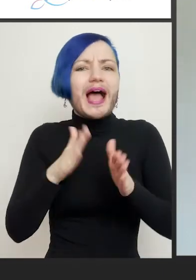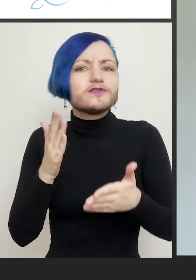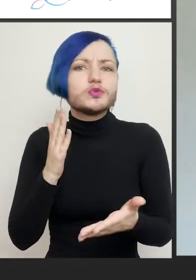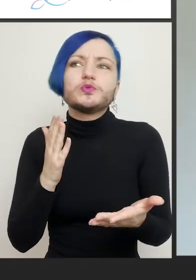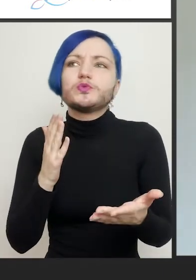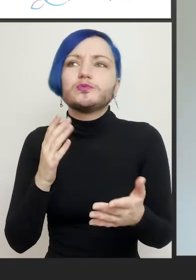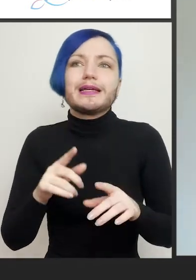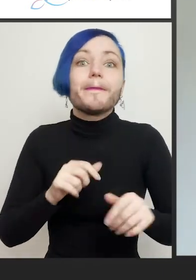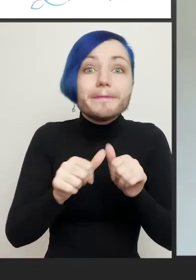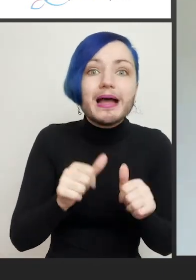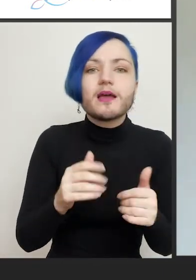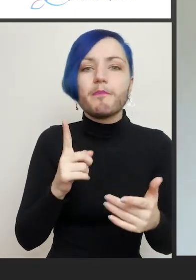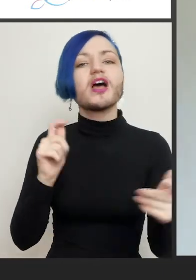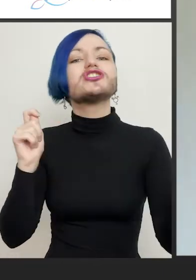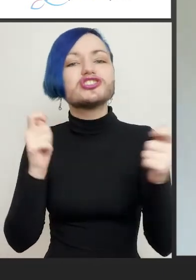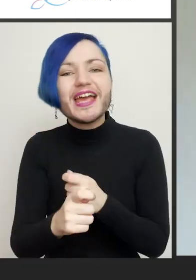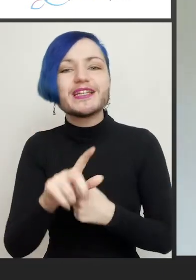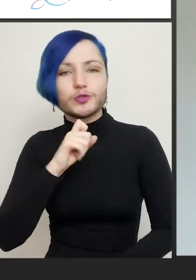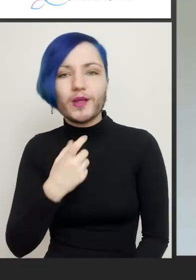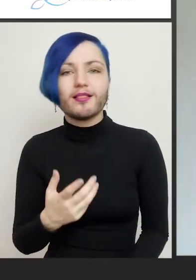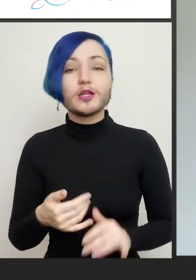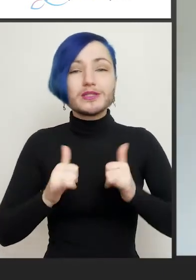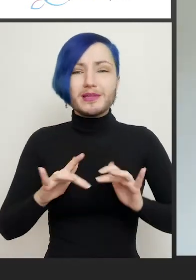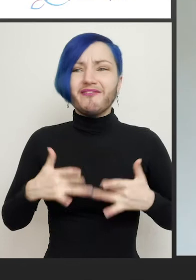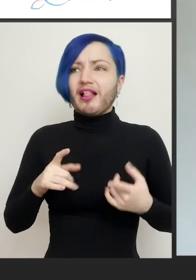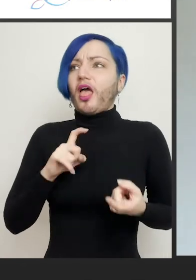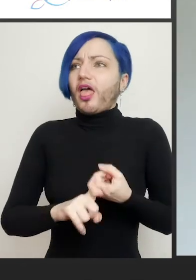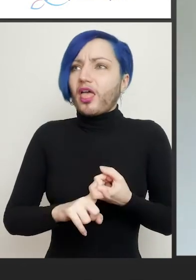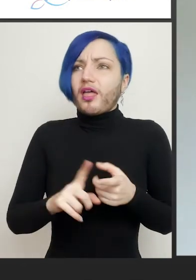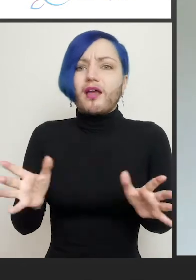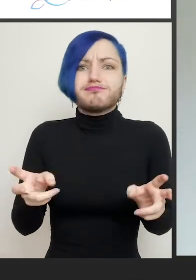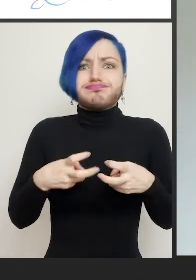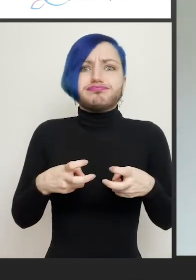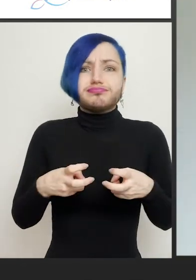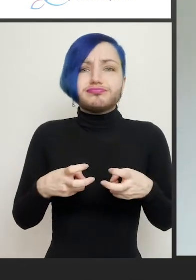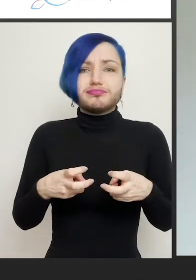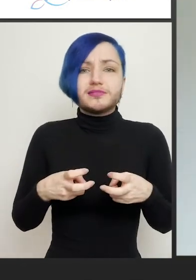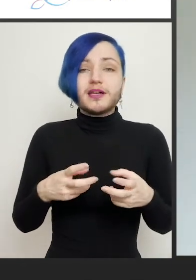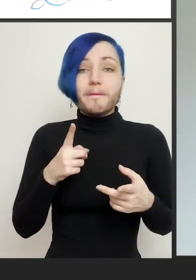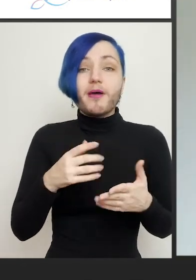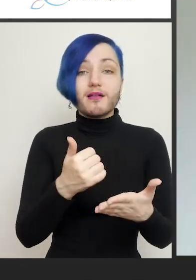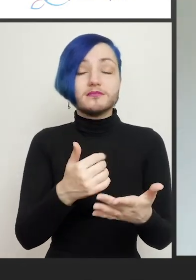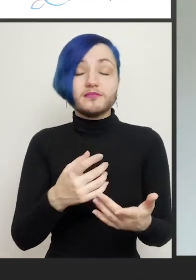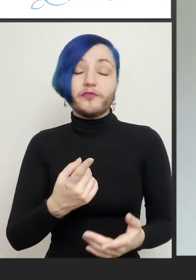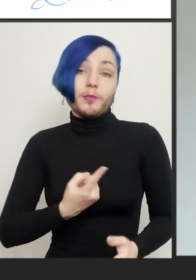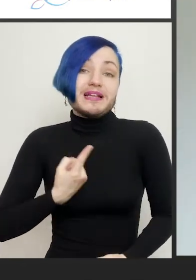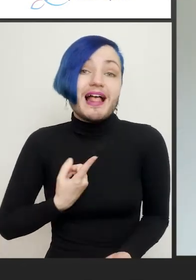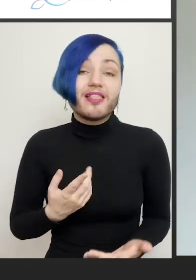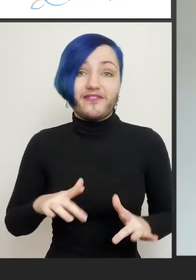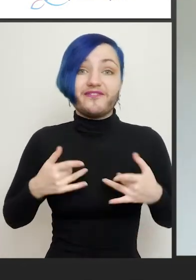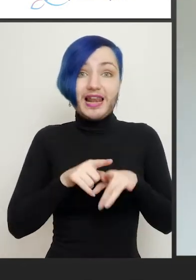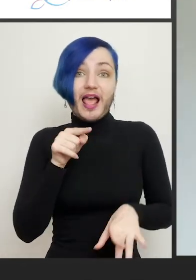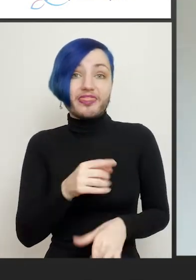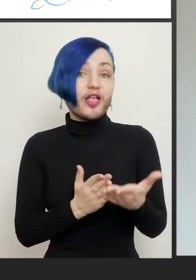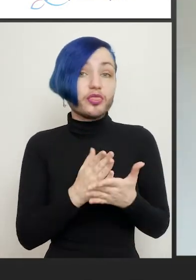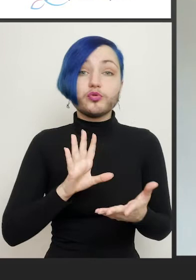things will change. That's the difficulty when you feel trapped and you feel stuck. the things that have helped me in really dark times, actually, both in